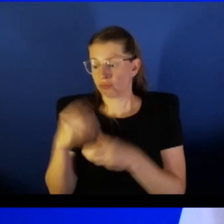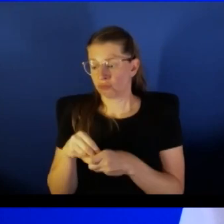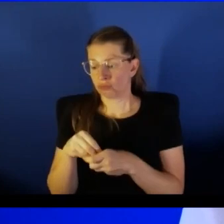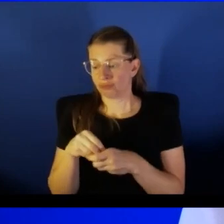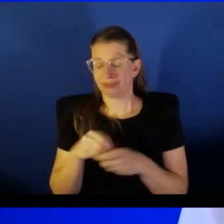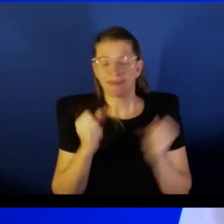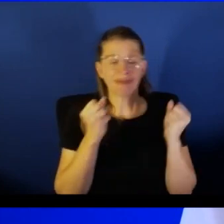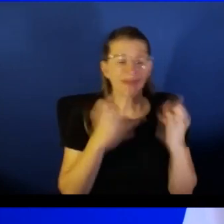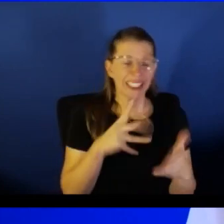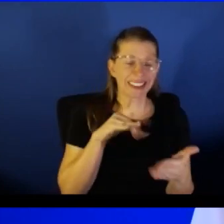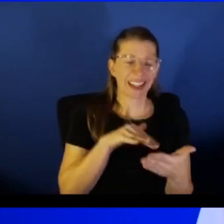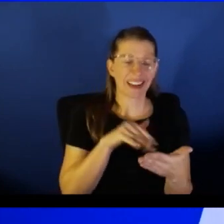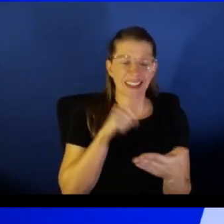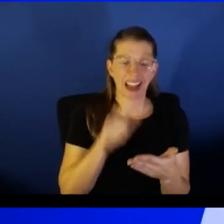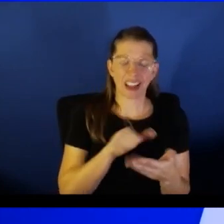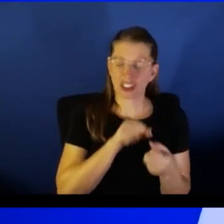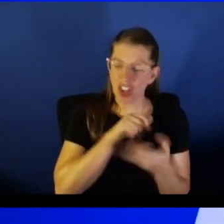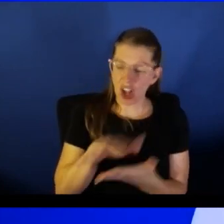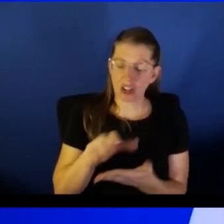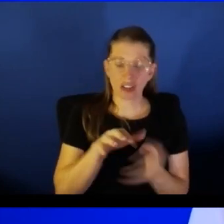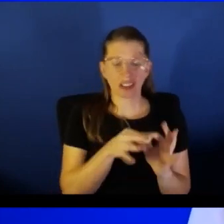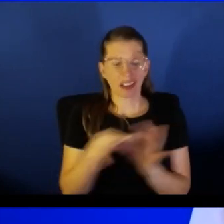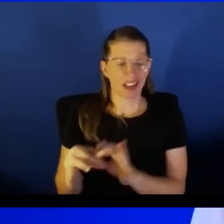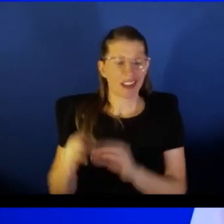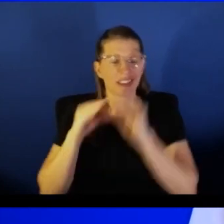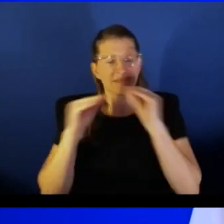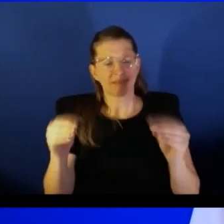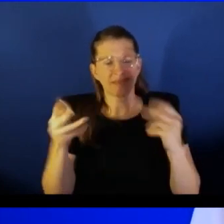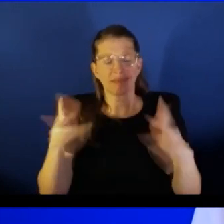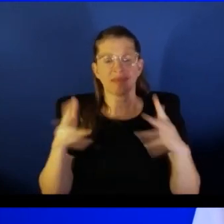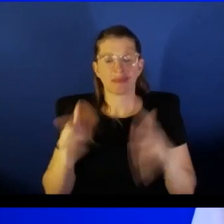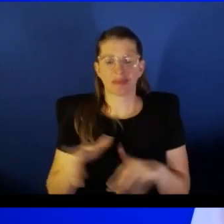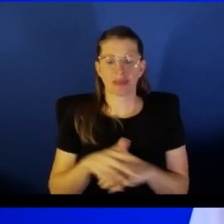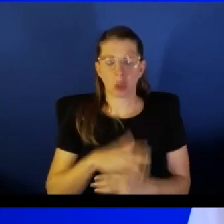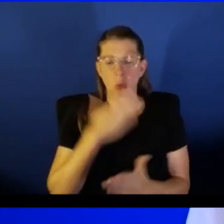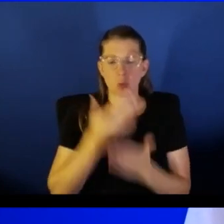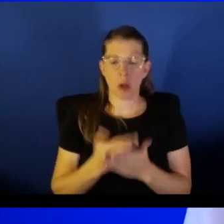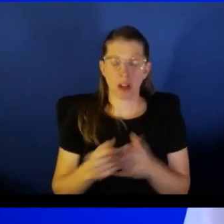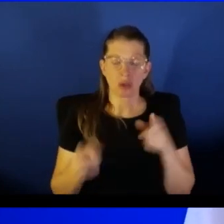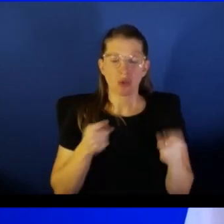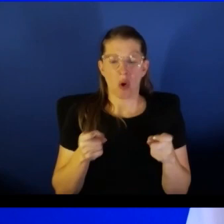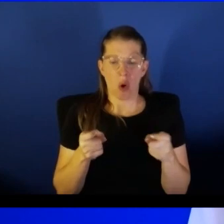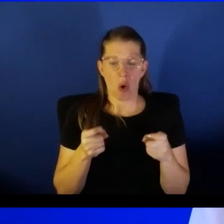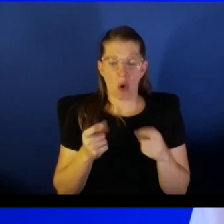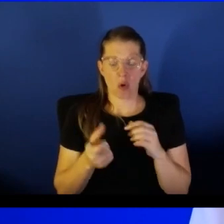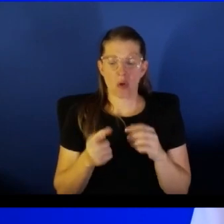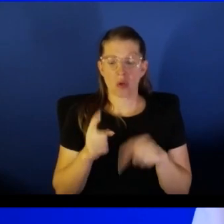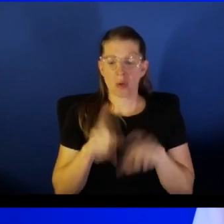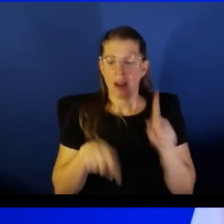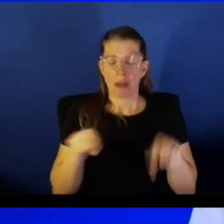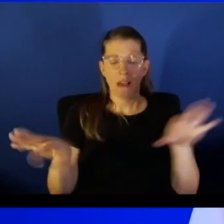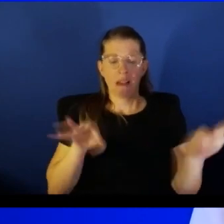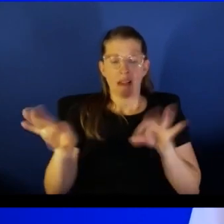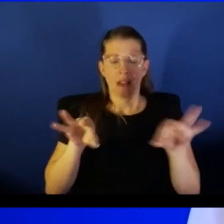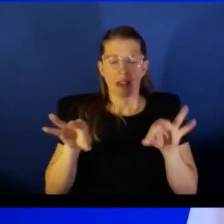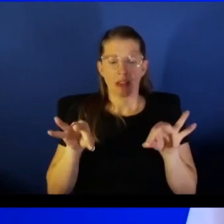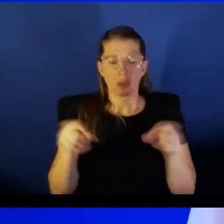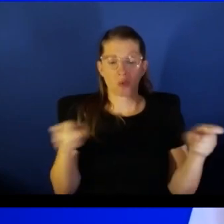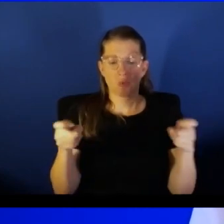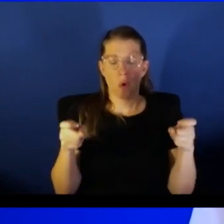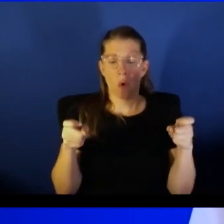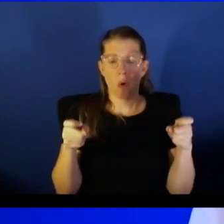cause and are not related at all. And these are well-controlled, double-blind, randomized controlled trials. They don't do